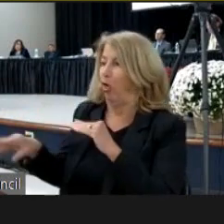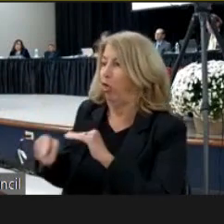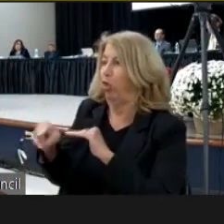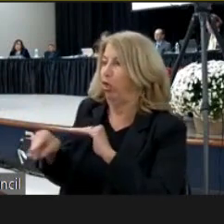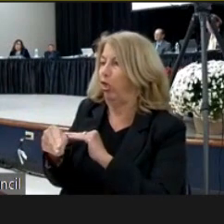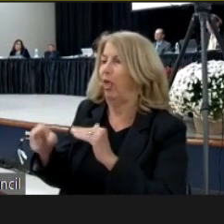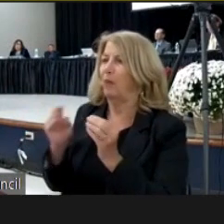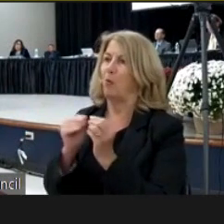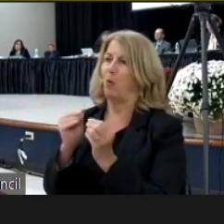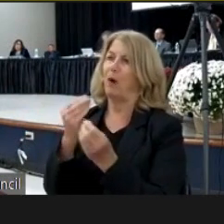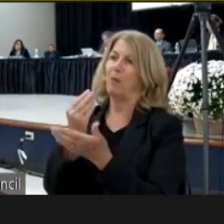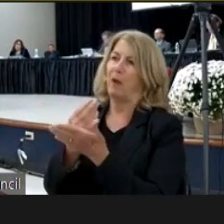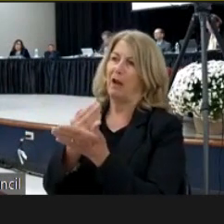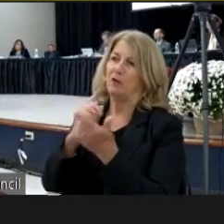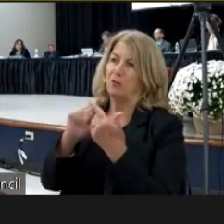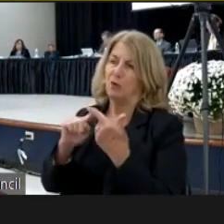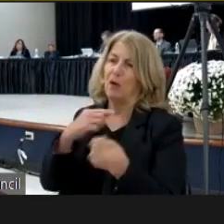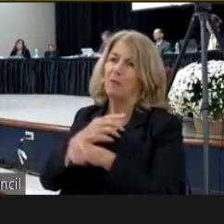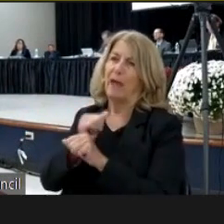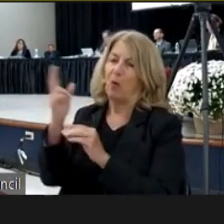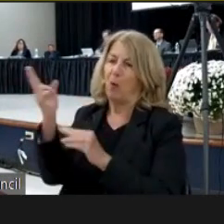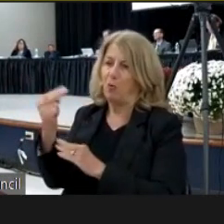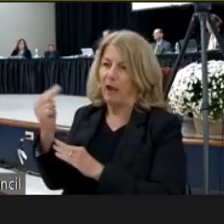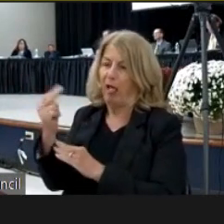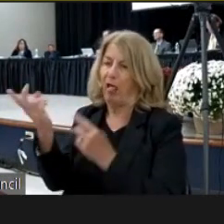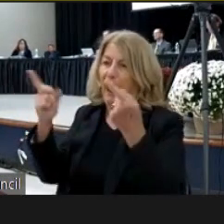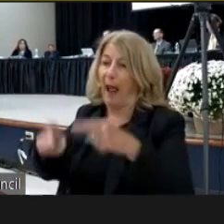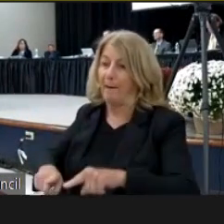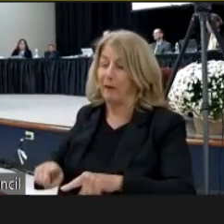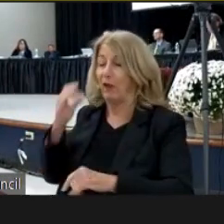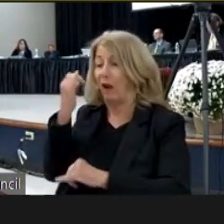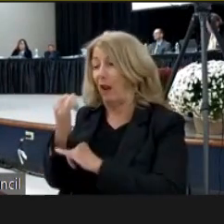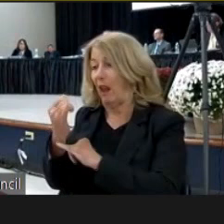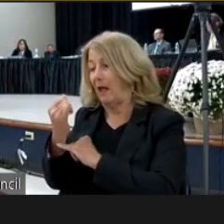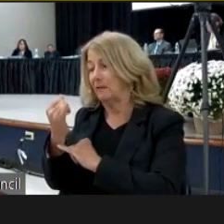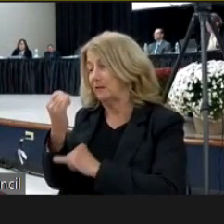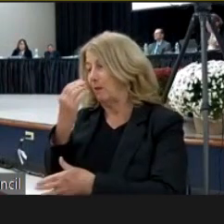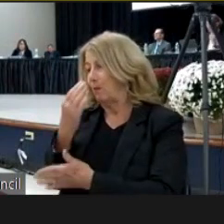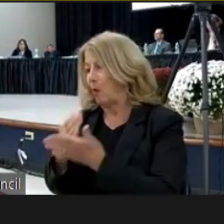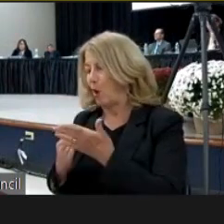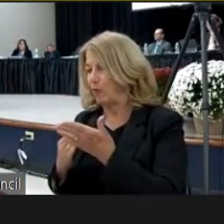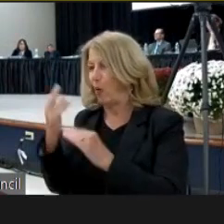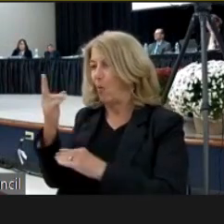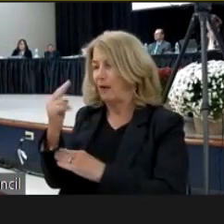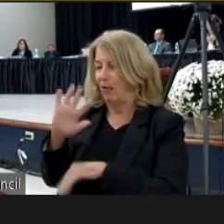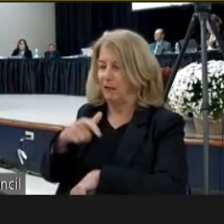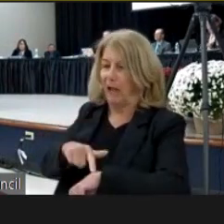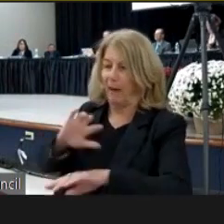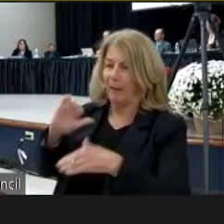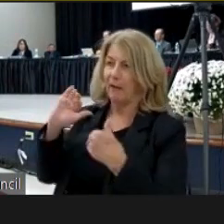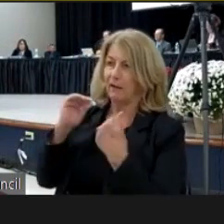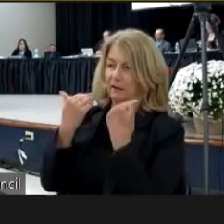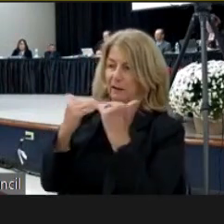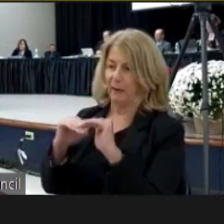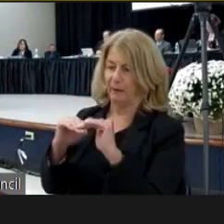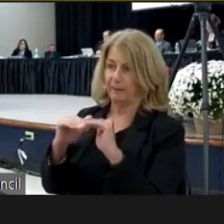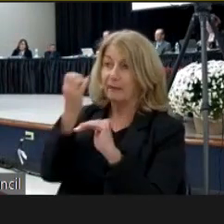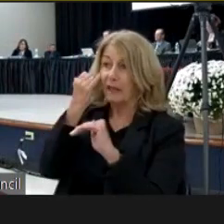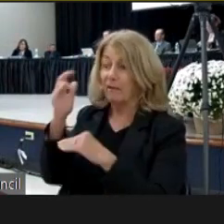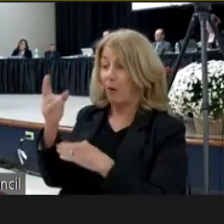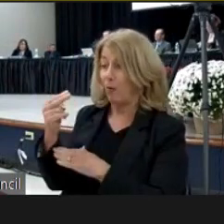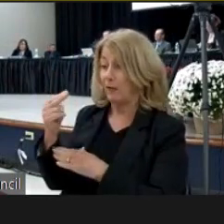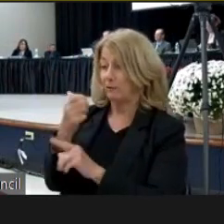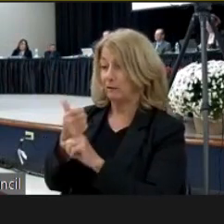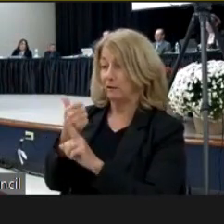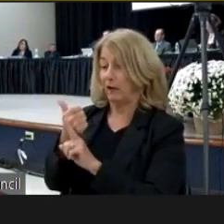a hotel happen. The last element was this hotel timeline challenges that I mentioned. If the